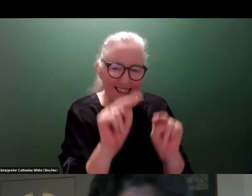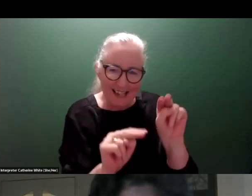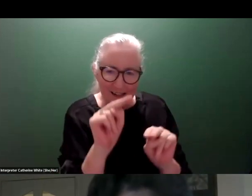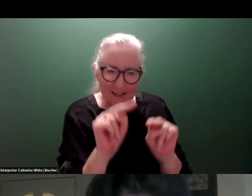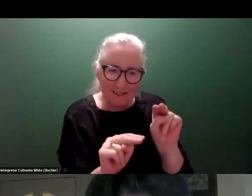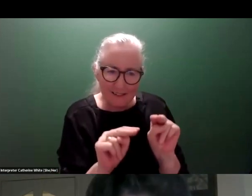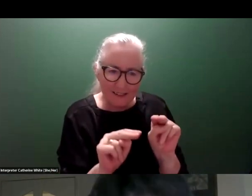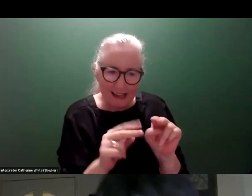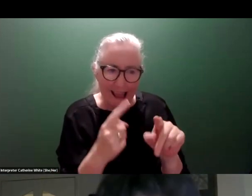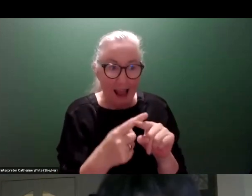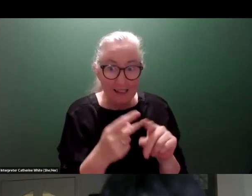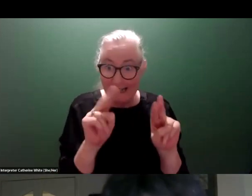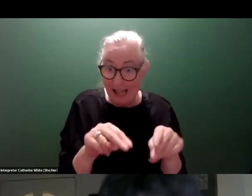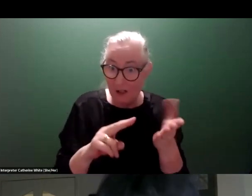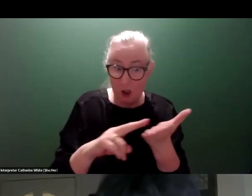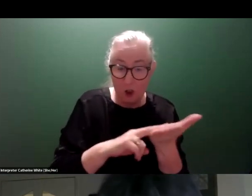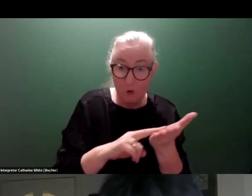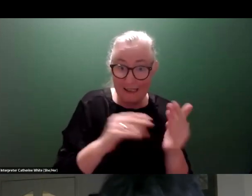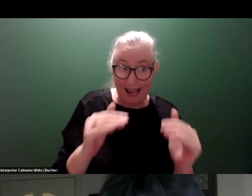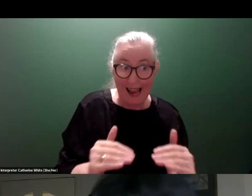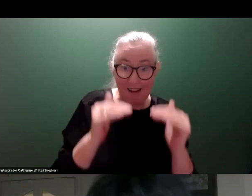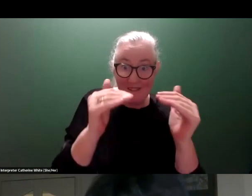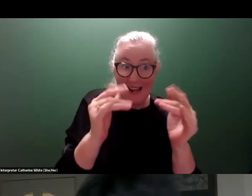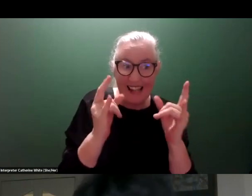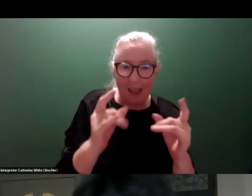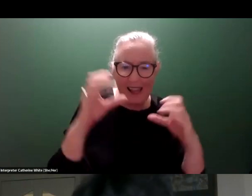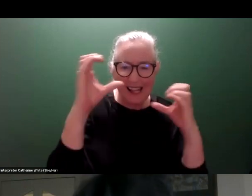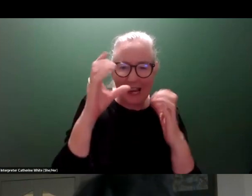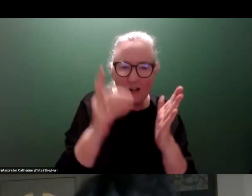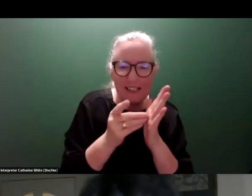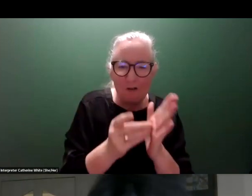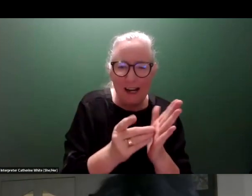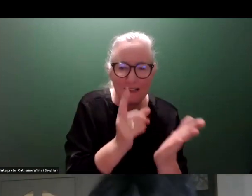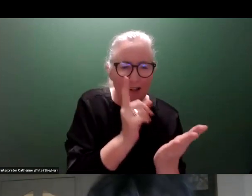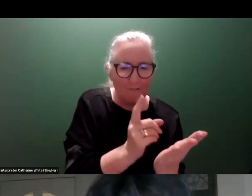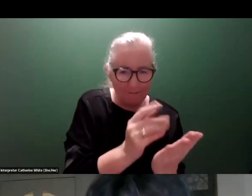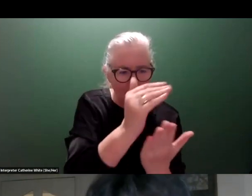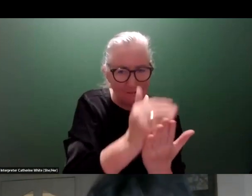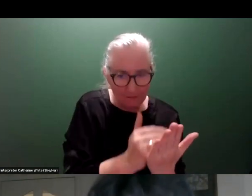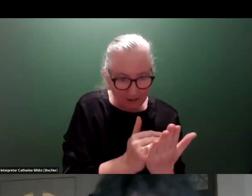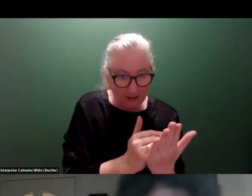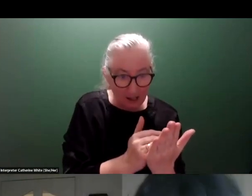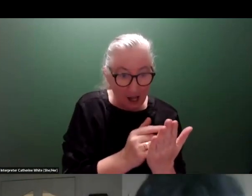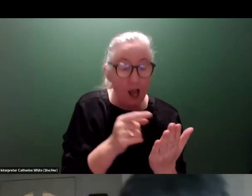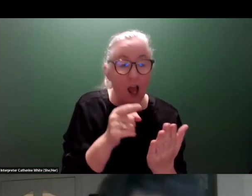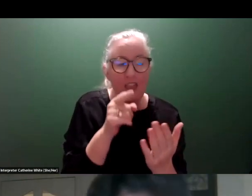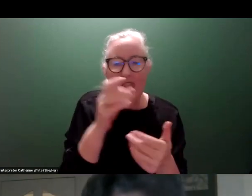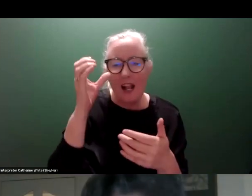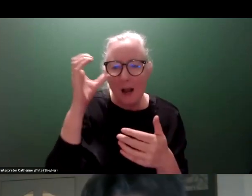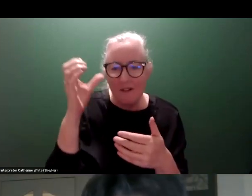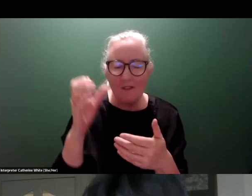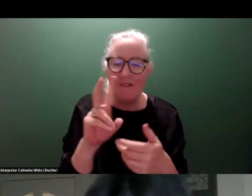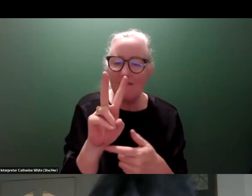the applicability of an advanced healthcare directive. And those concepts, validity